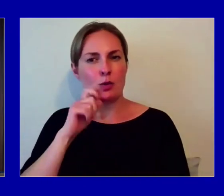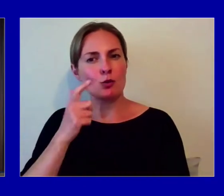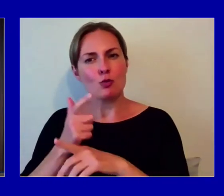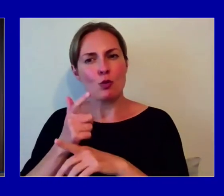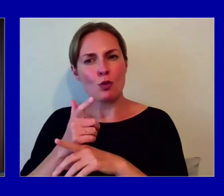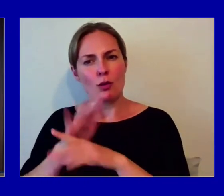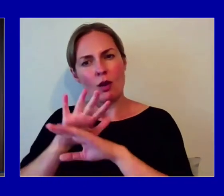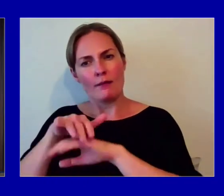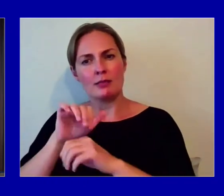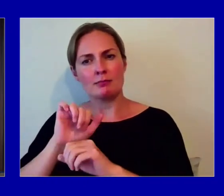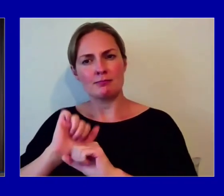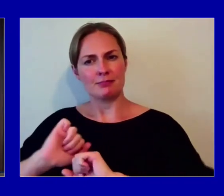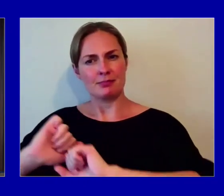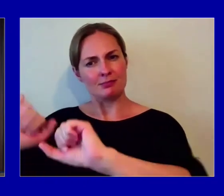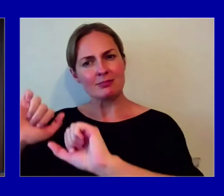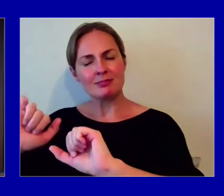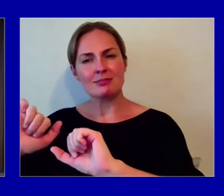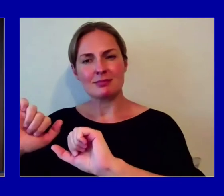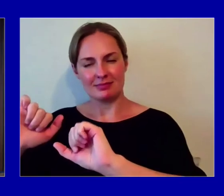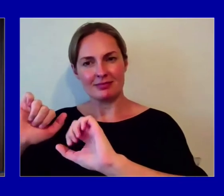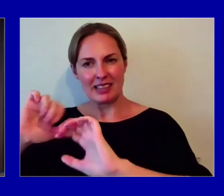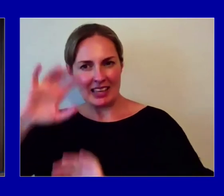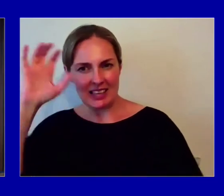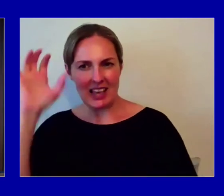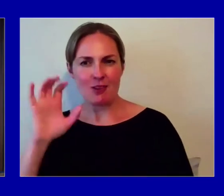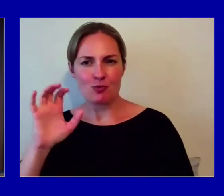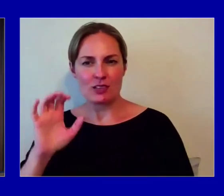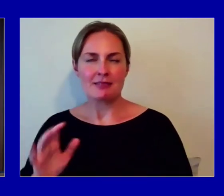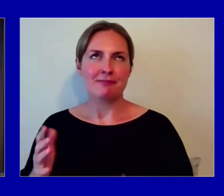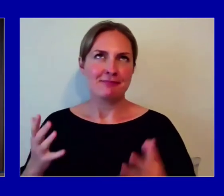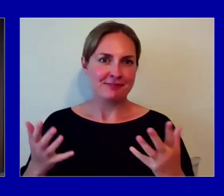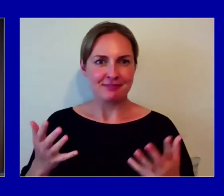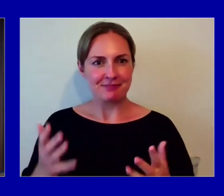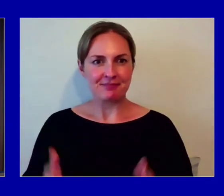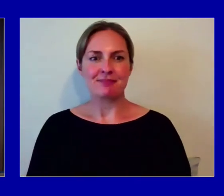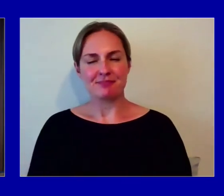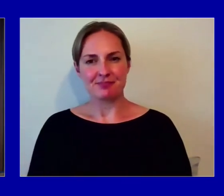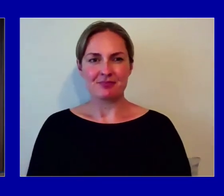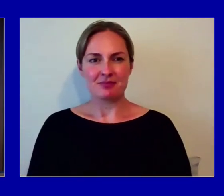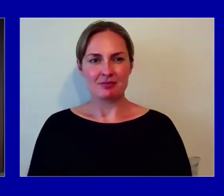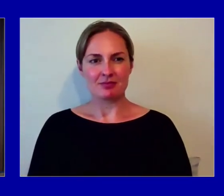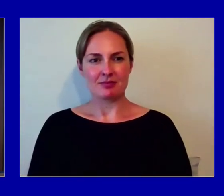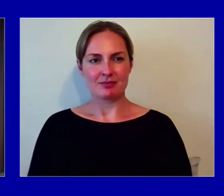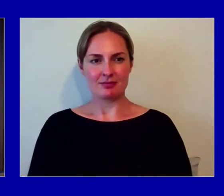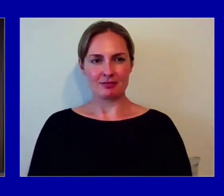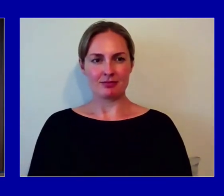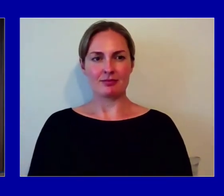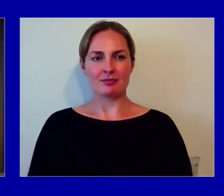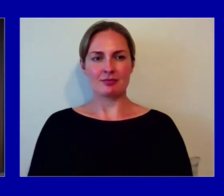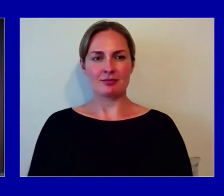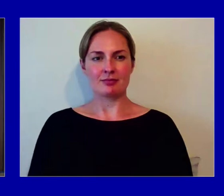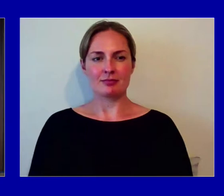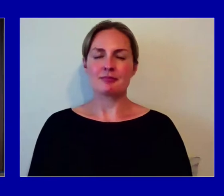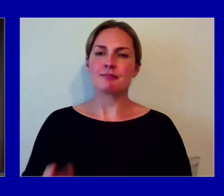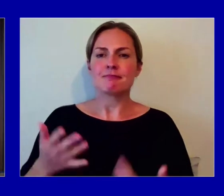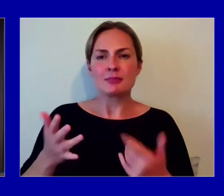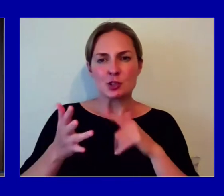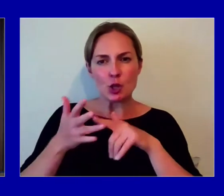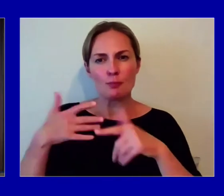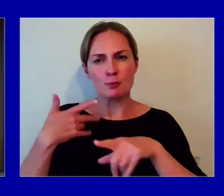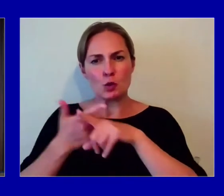but that's okay. So, guess, thinking about fire, cultural fire,